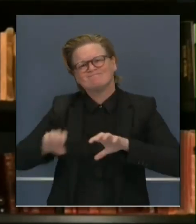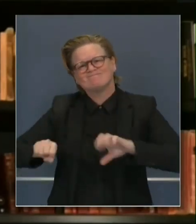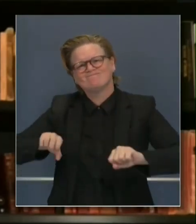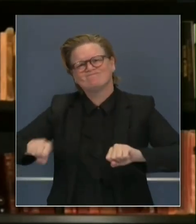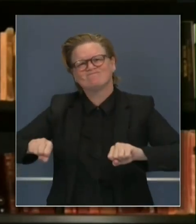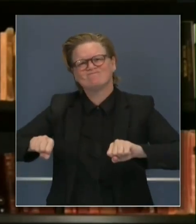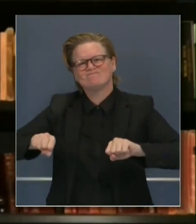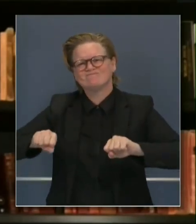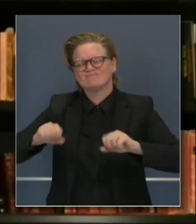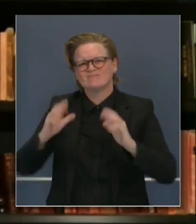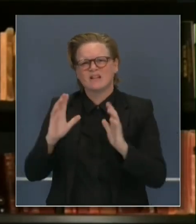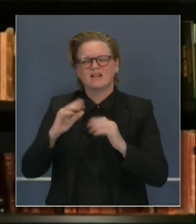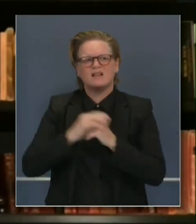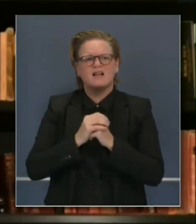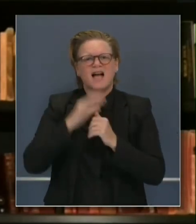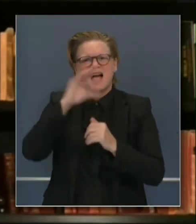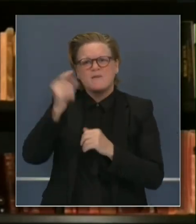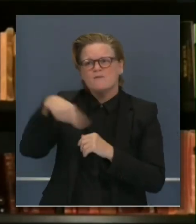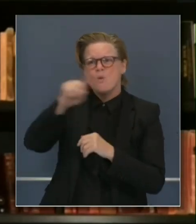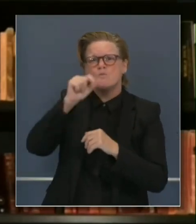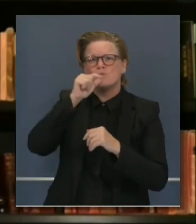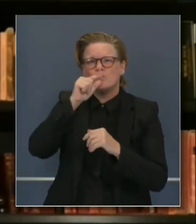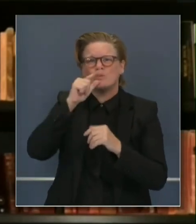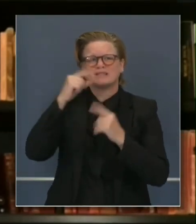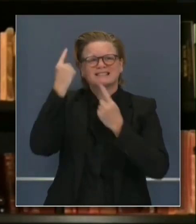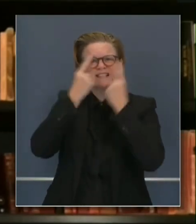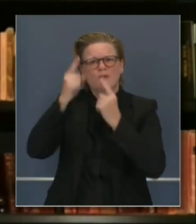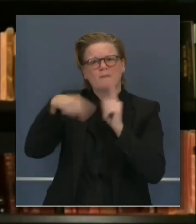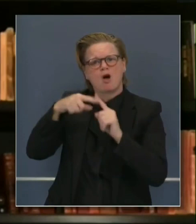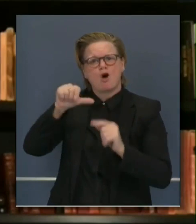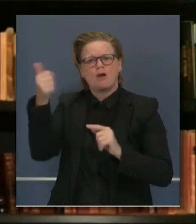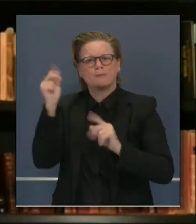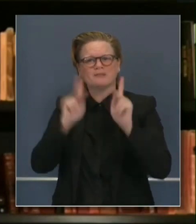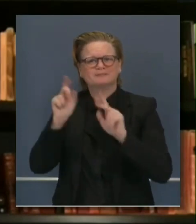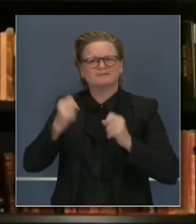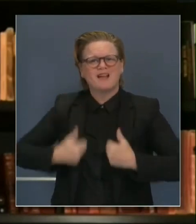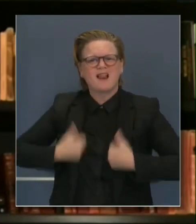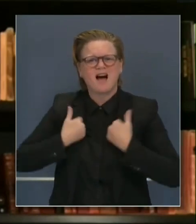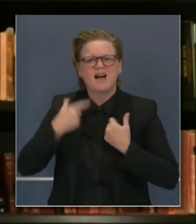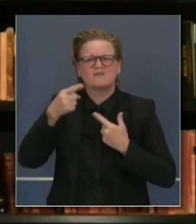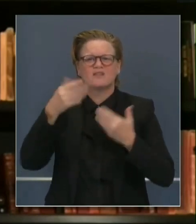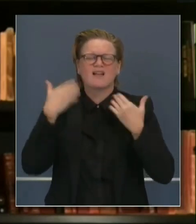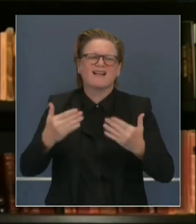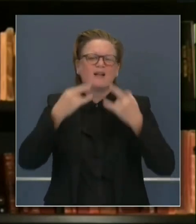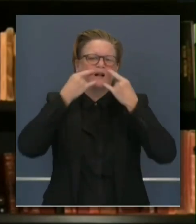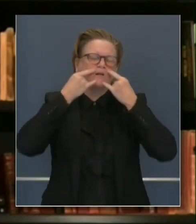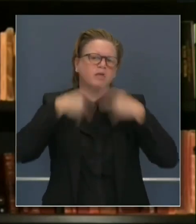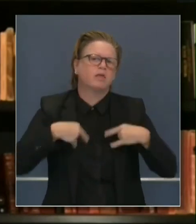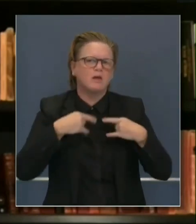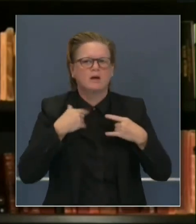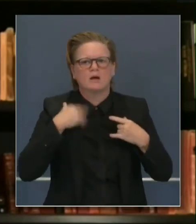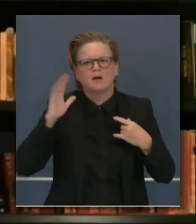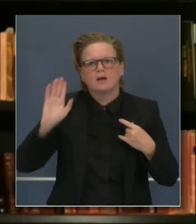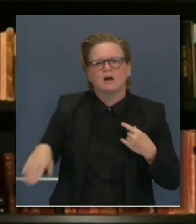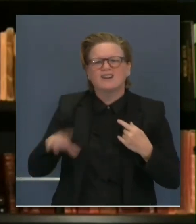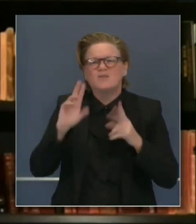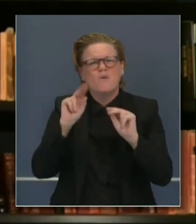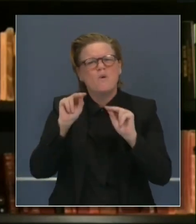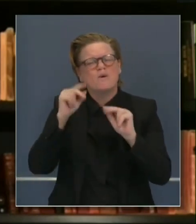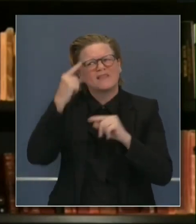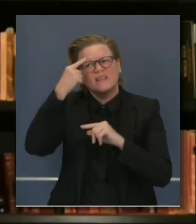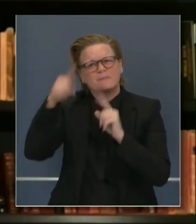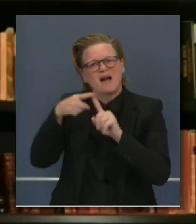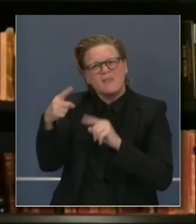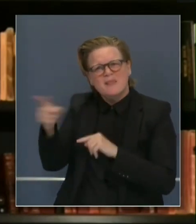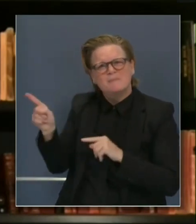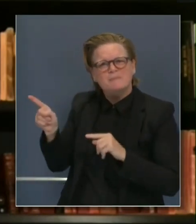consideration except this. Lives are in the balance. Lives will be lost unless we do more than we've ever done. We're